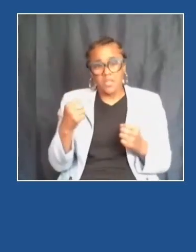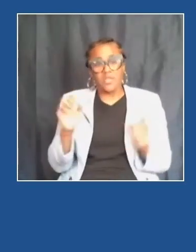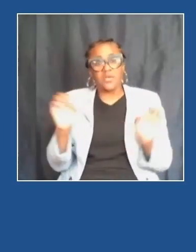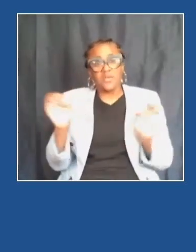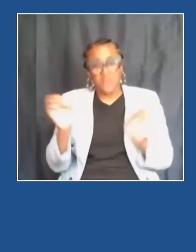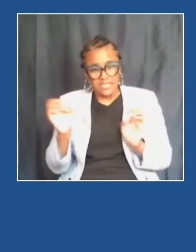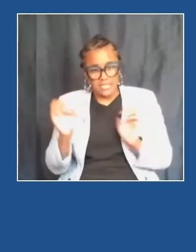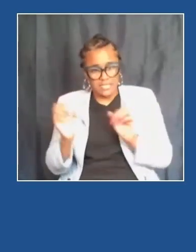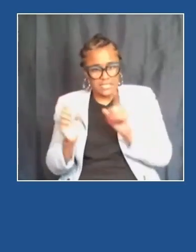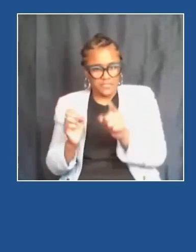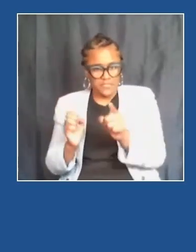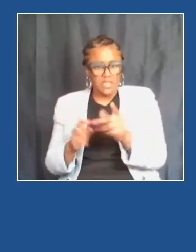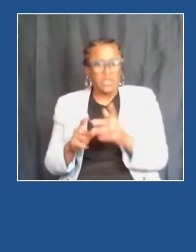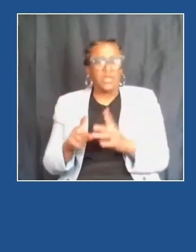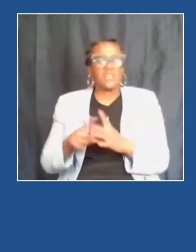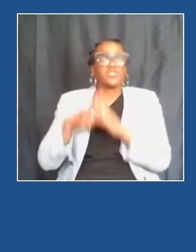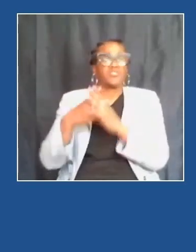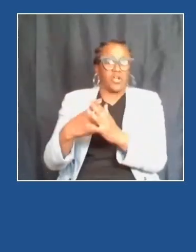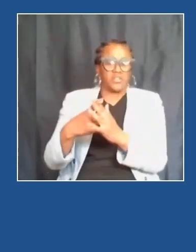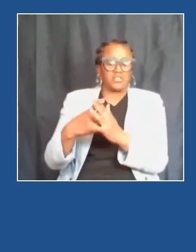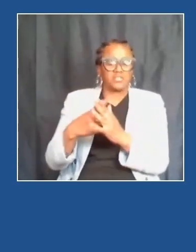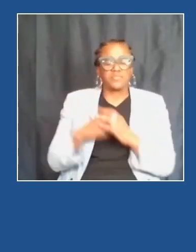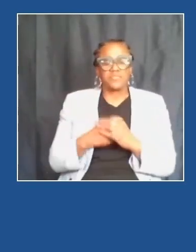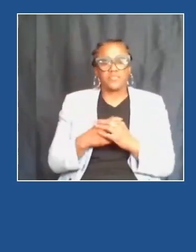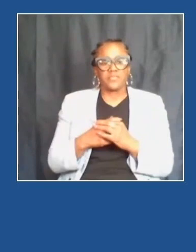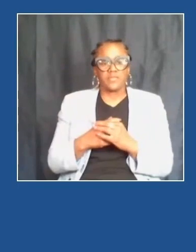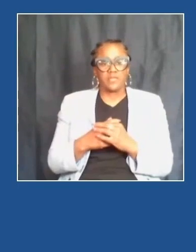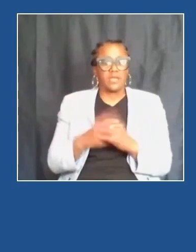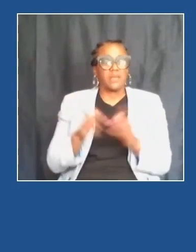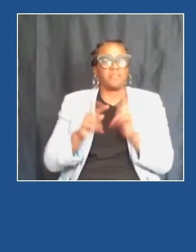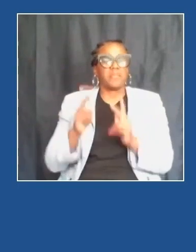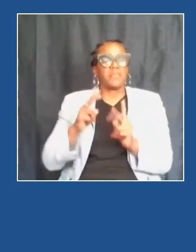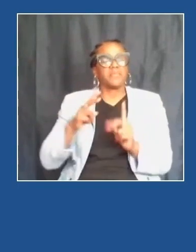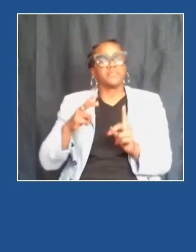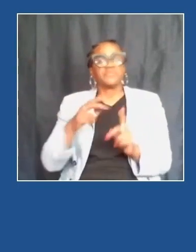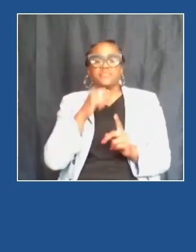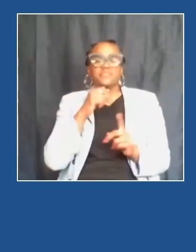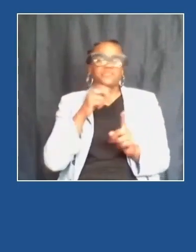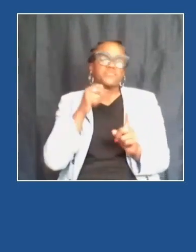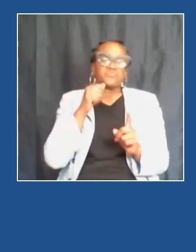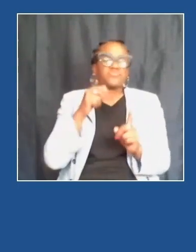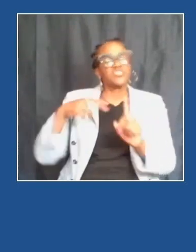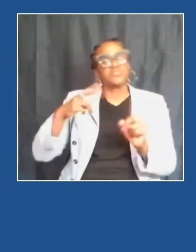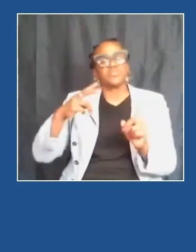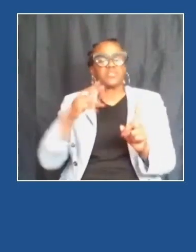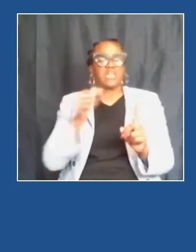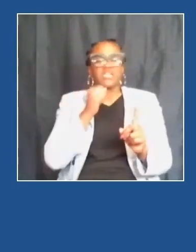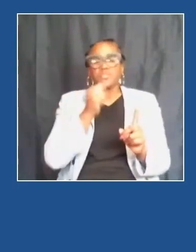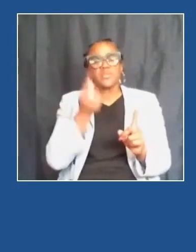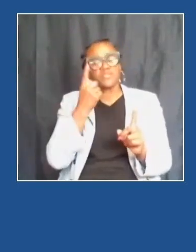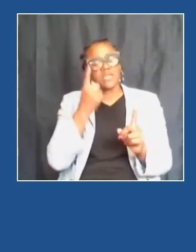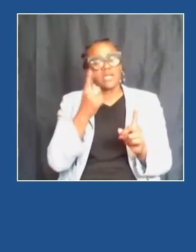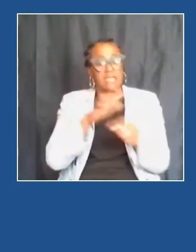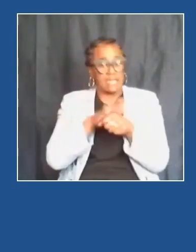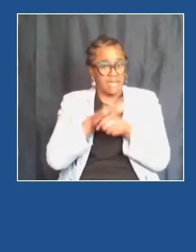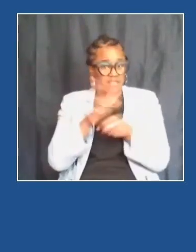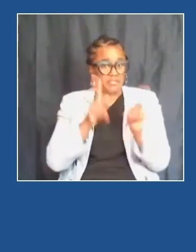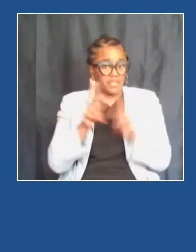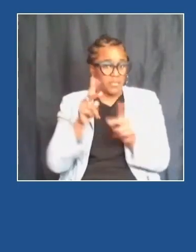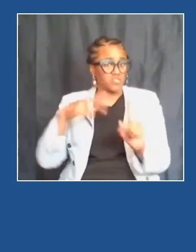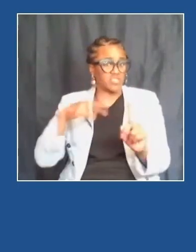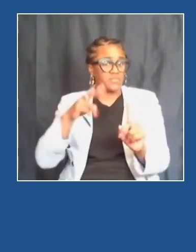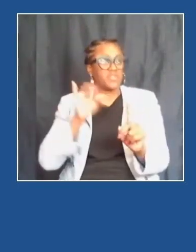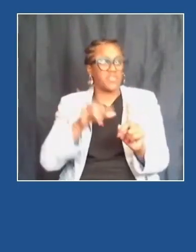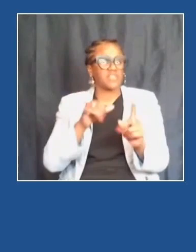right there starts, and then people get judgmental, they don't understand, When enough people are judgmental, we call that